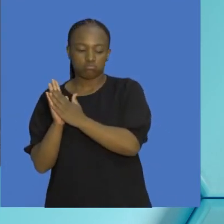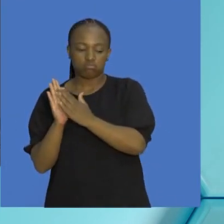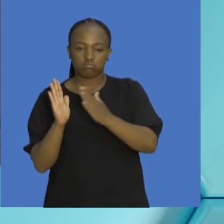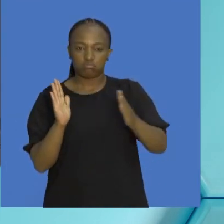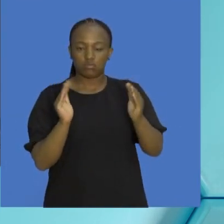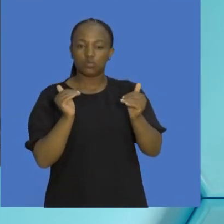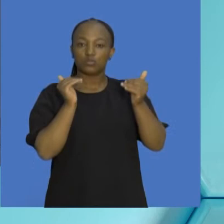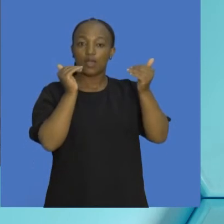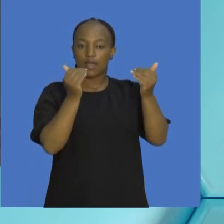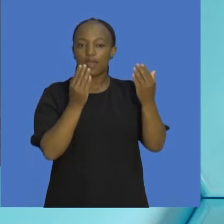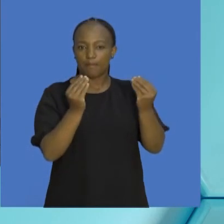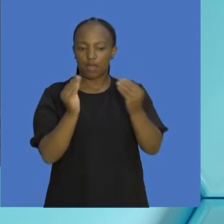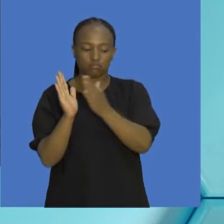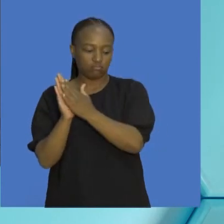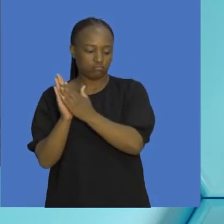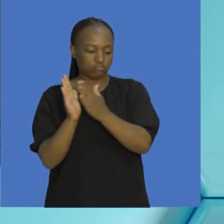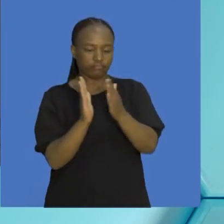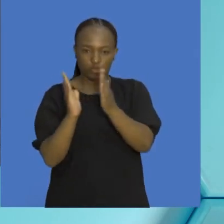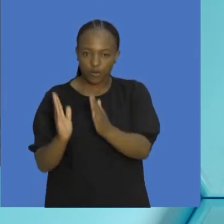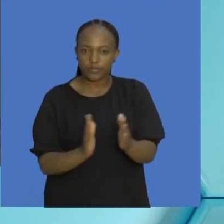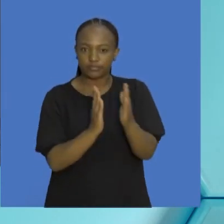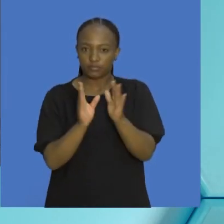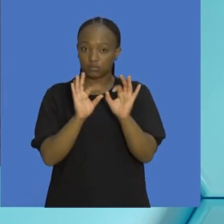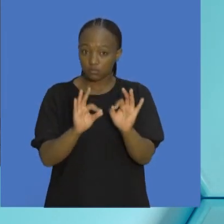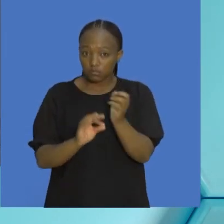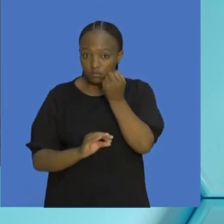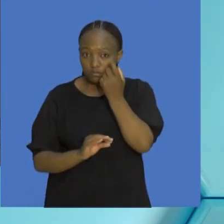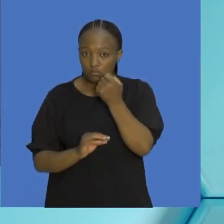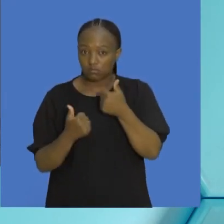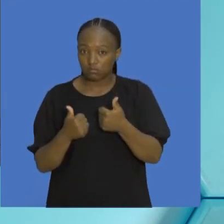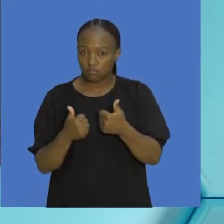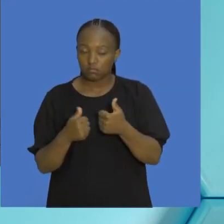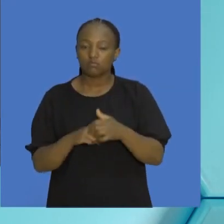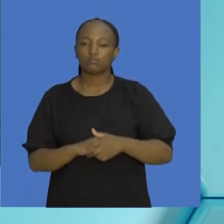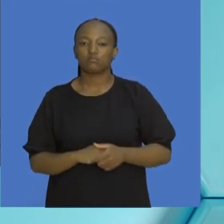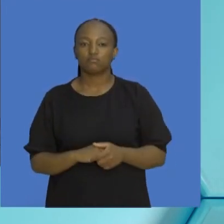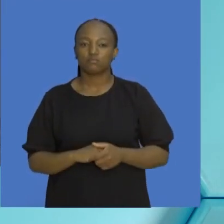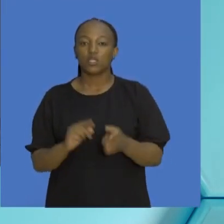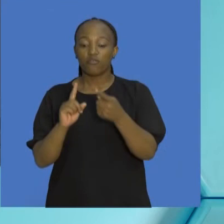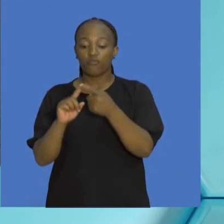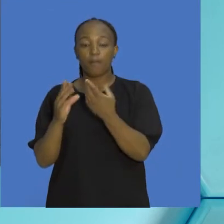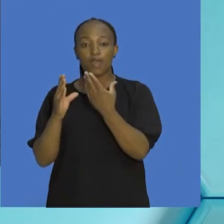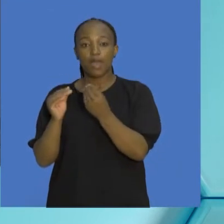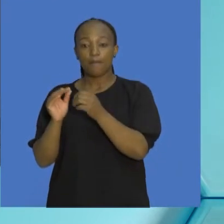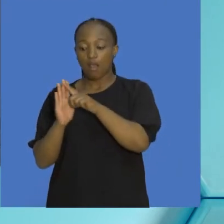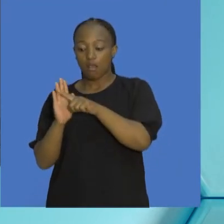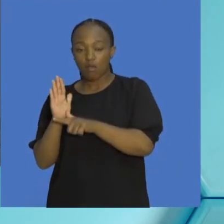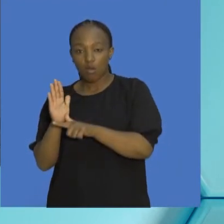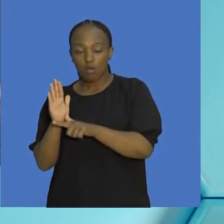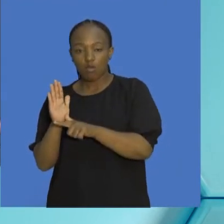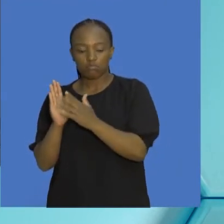smallest to the highest value. Are we together? We have to arrange